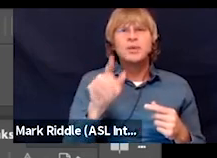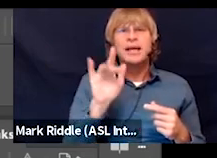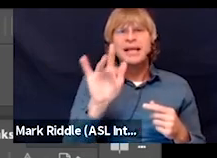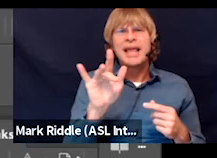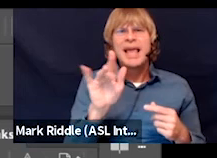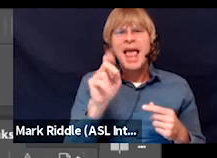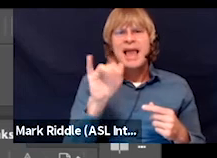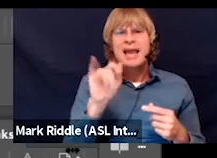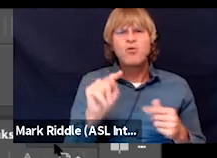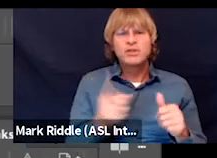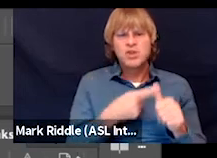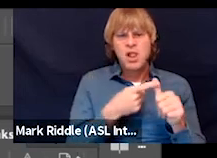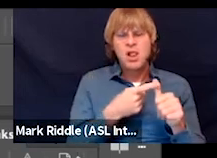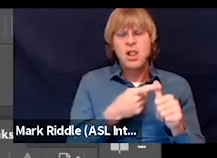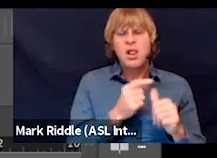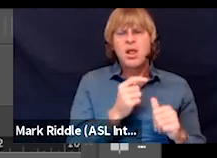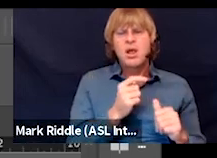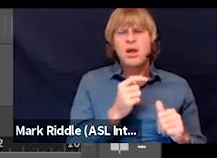edit original,